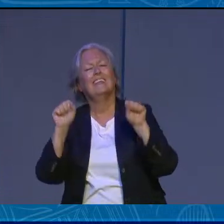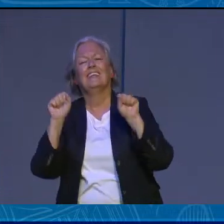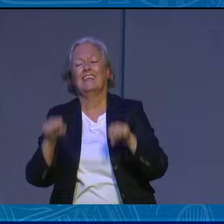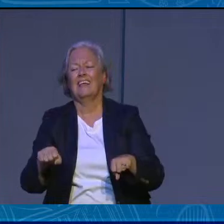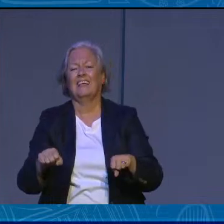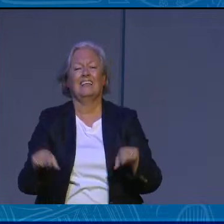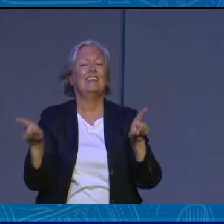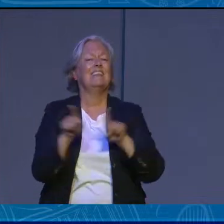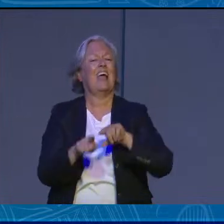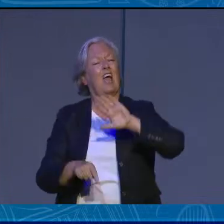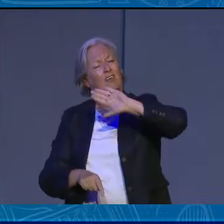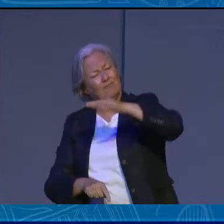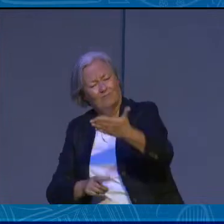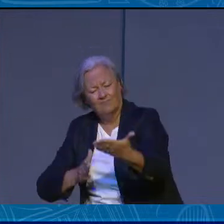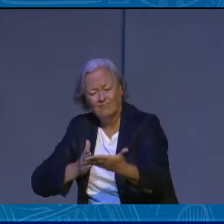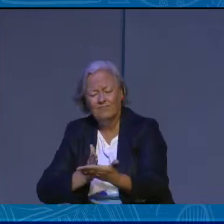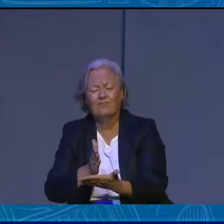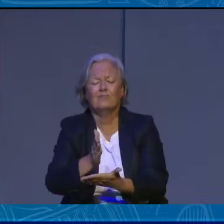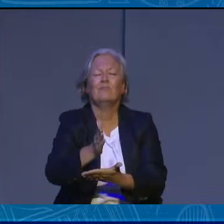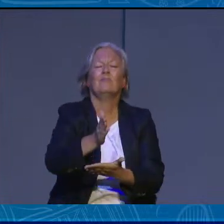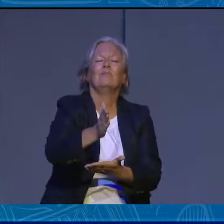no